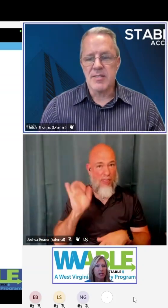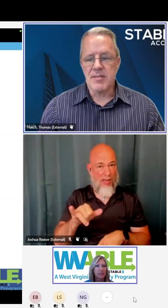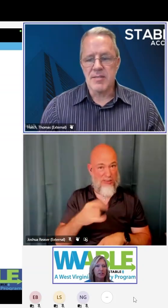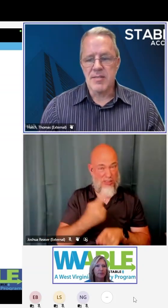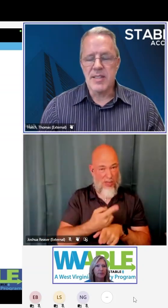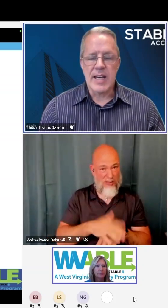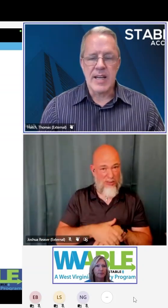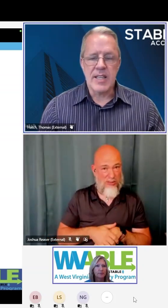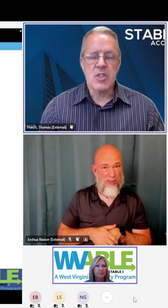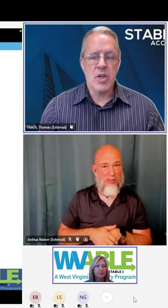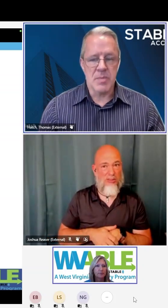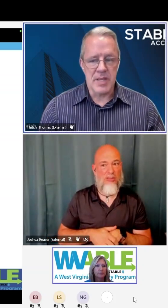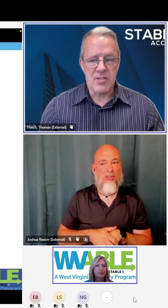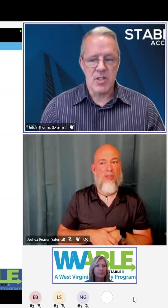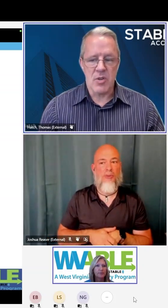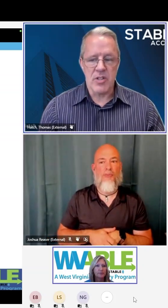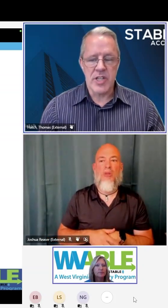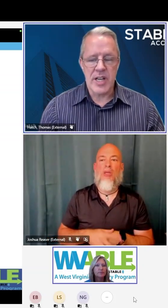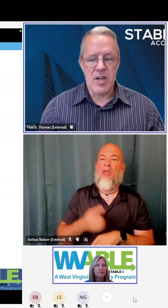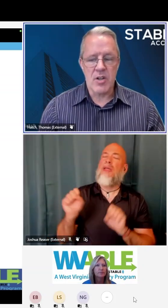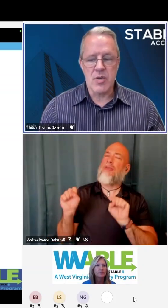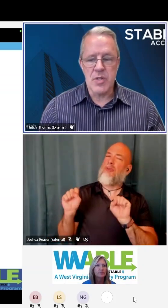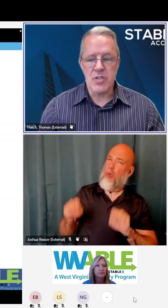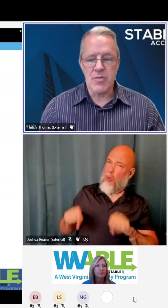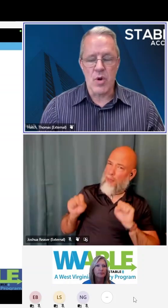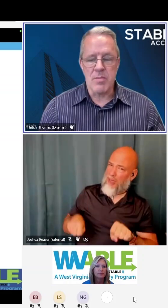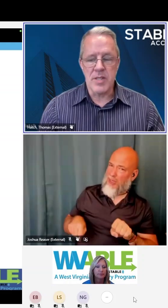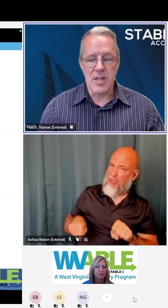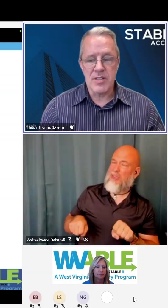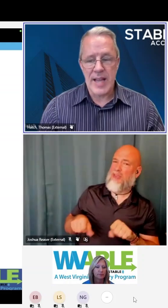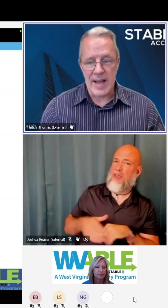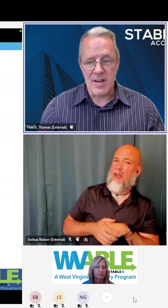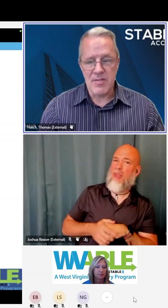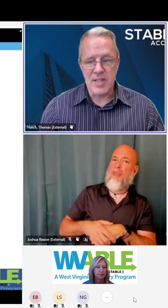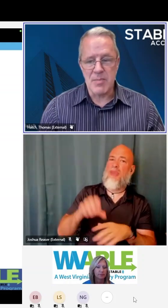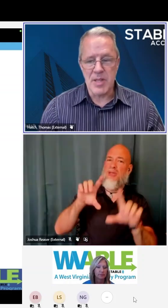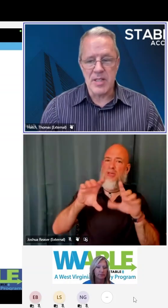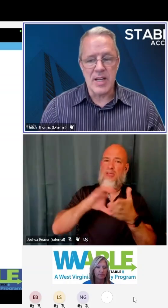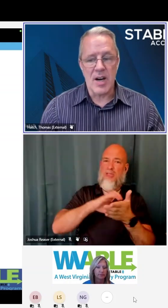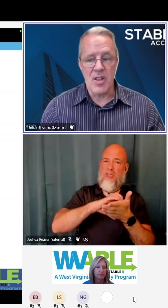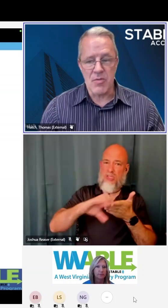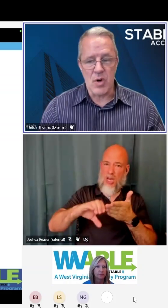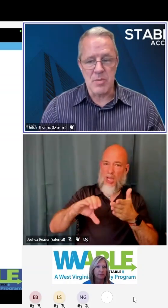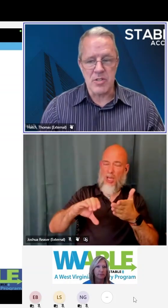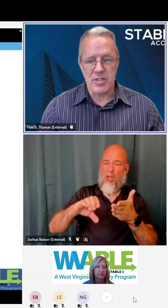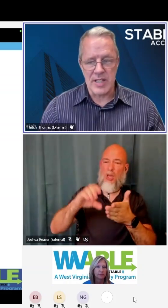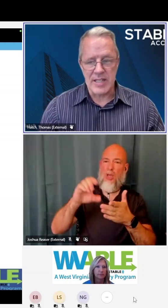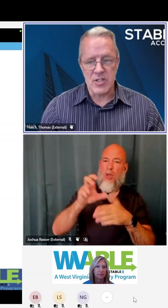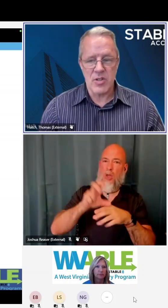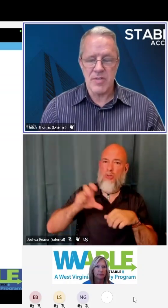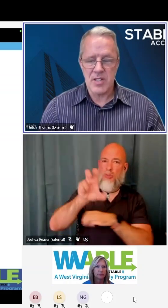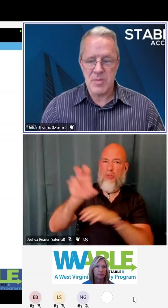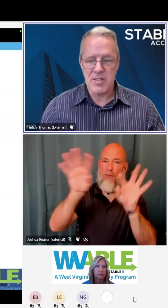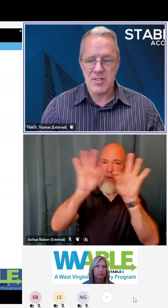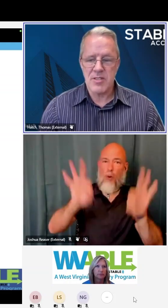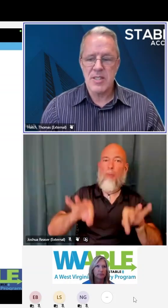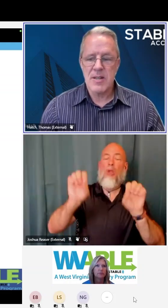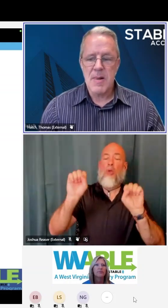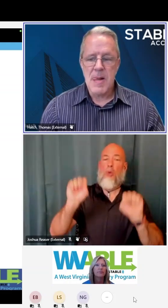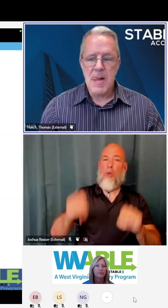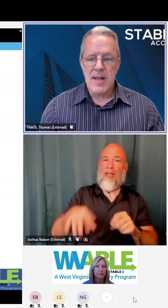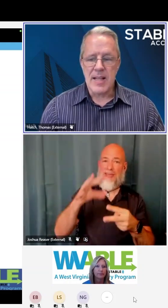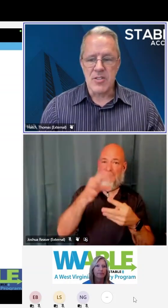assumption correct? Yeah, it could be. So the check contribution form does have the ability on the form to select your